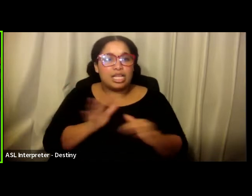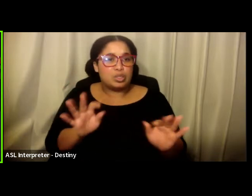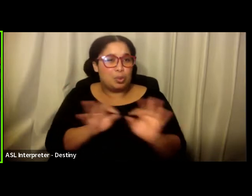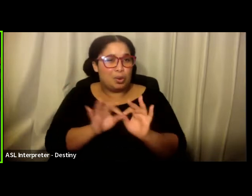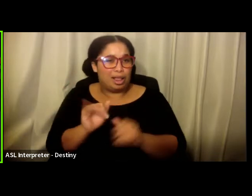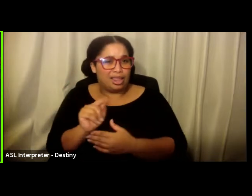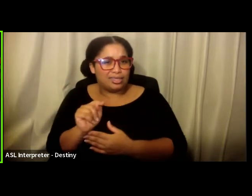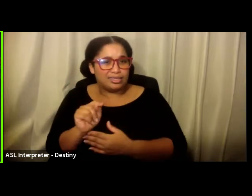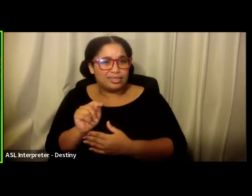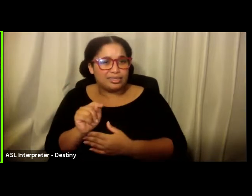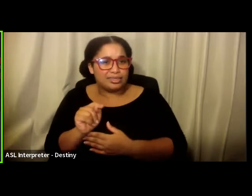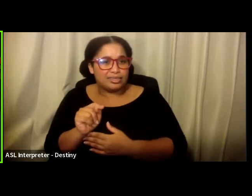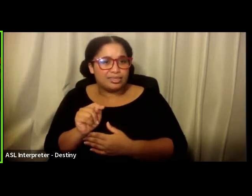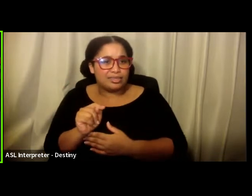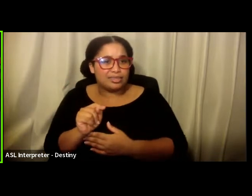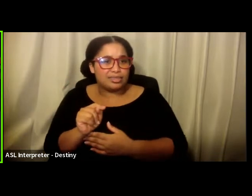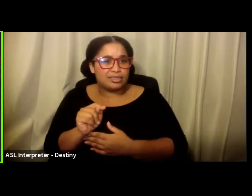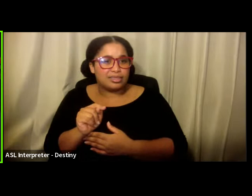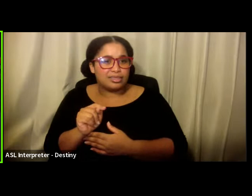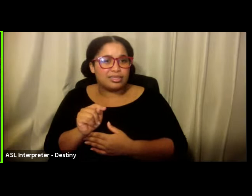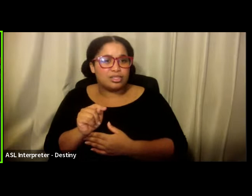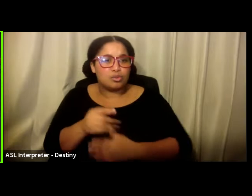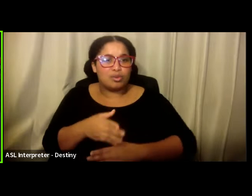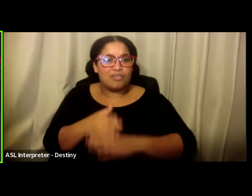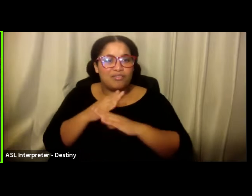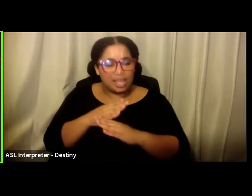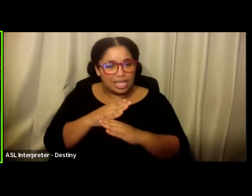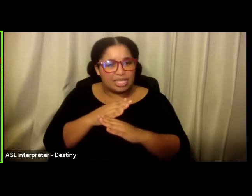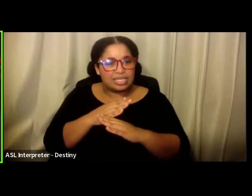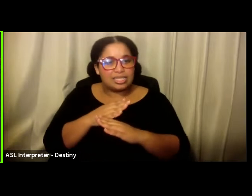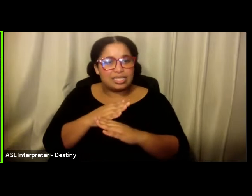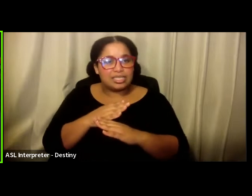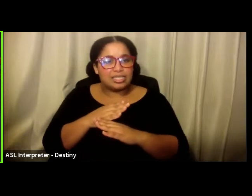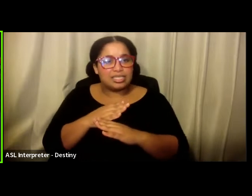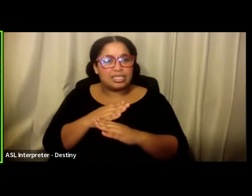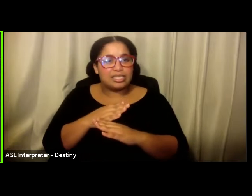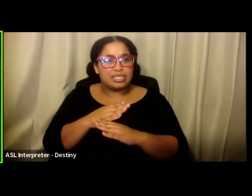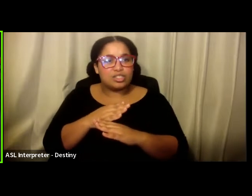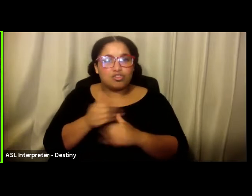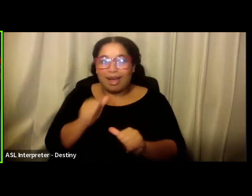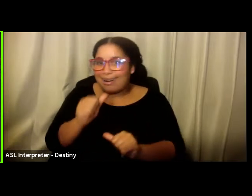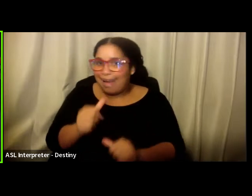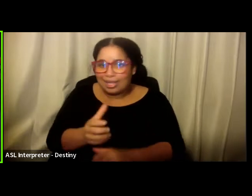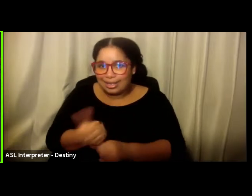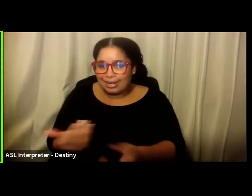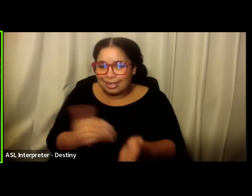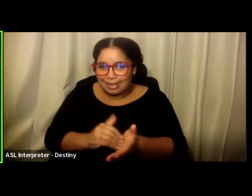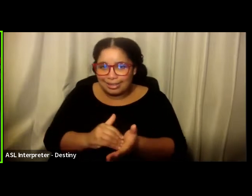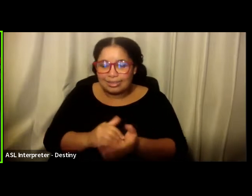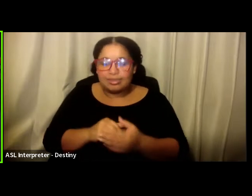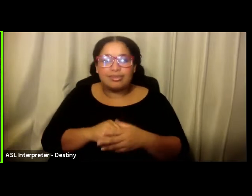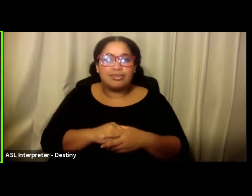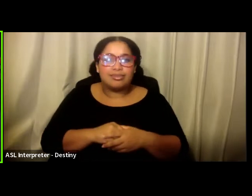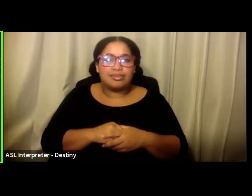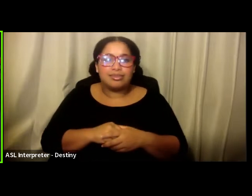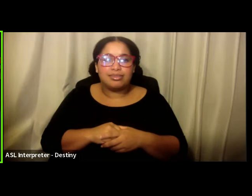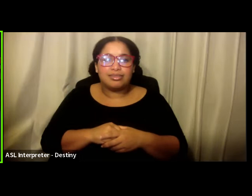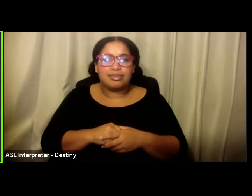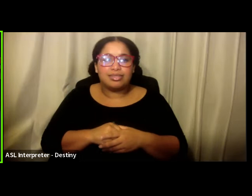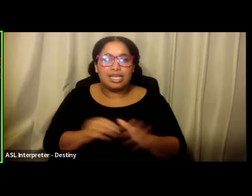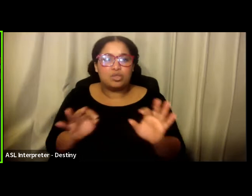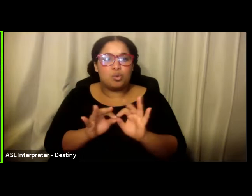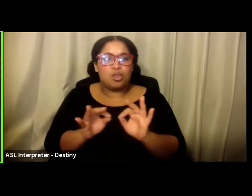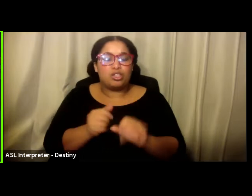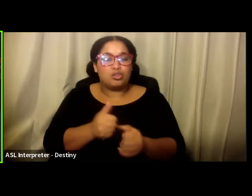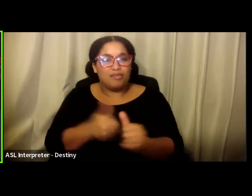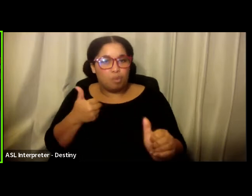it to try to not get it again. It is still worth it to not get